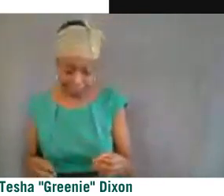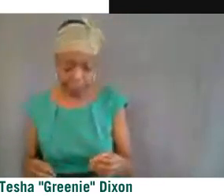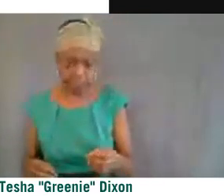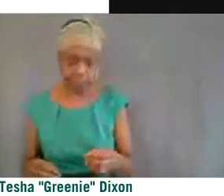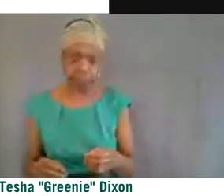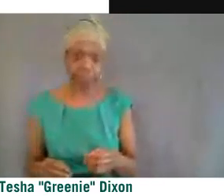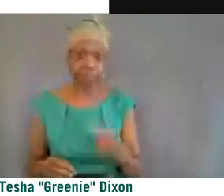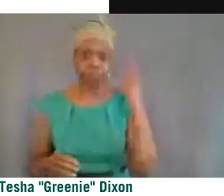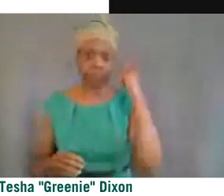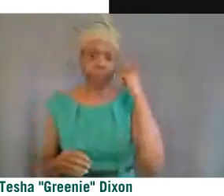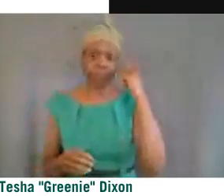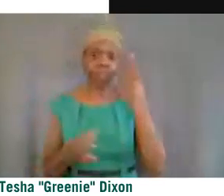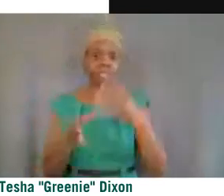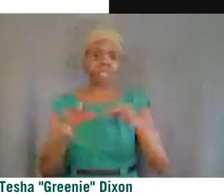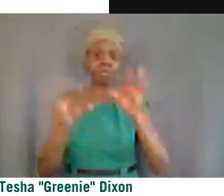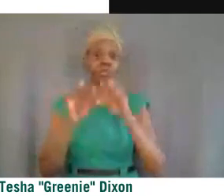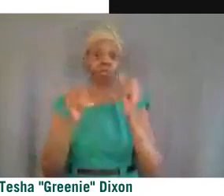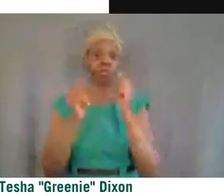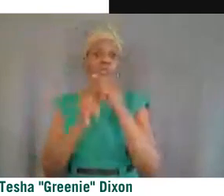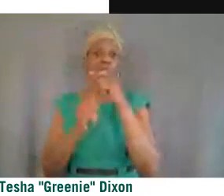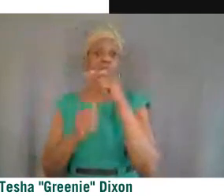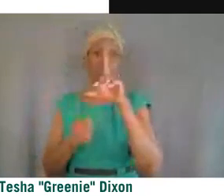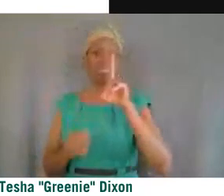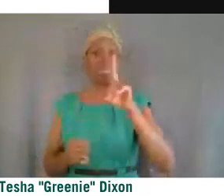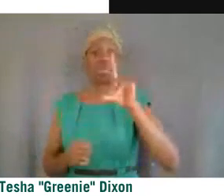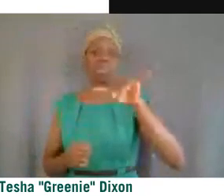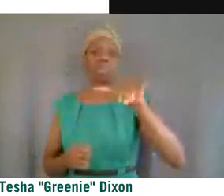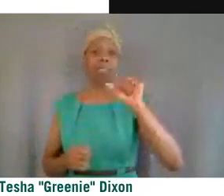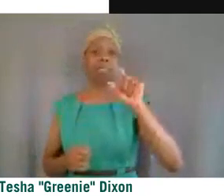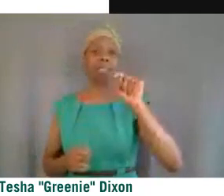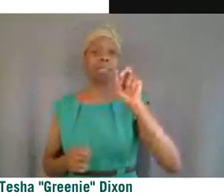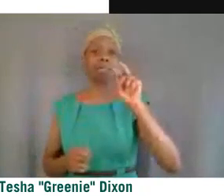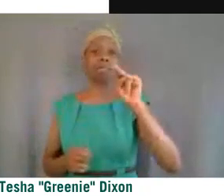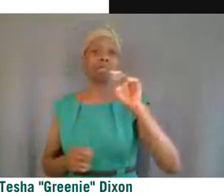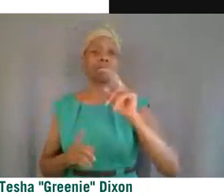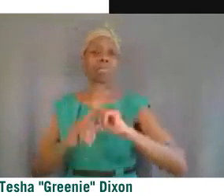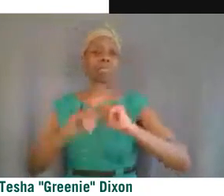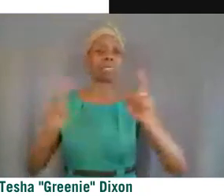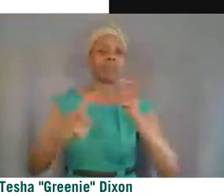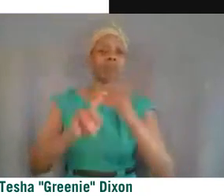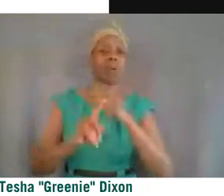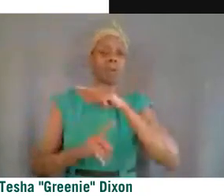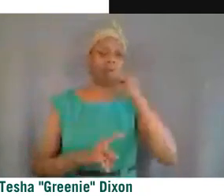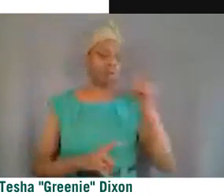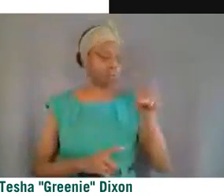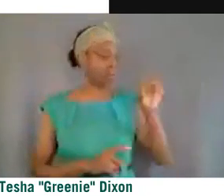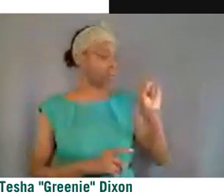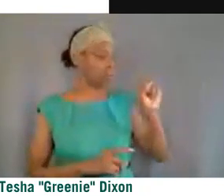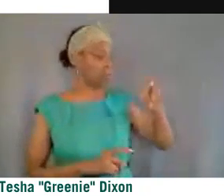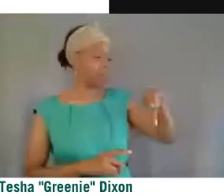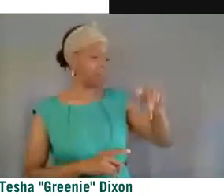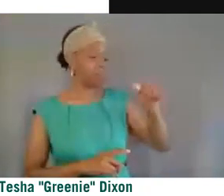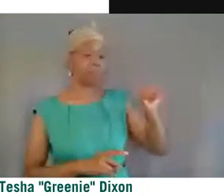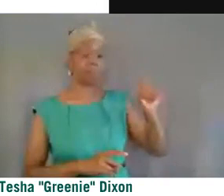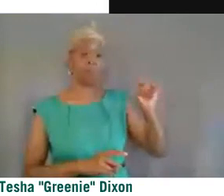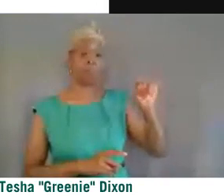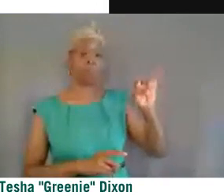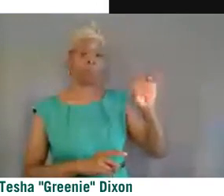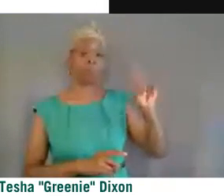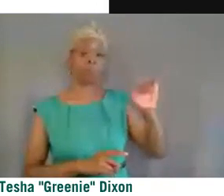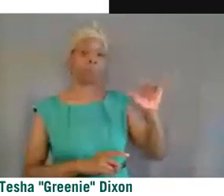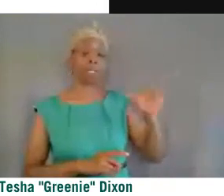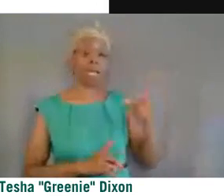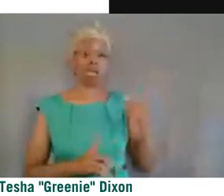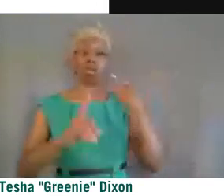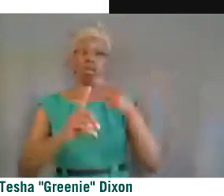I think that it's important with dystonia to differentiate it from spasticity. And the goal is to not take up